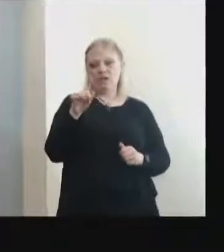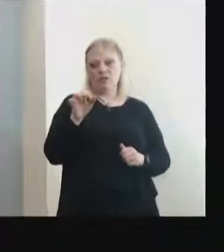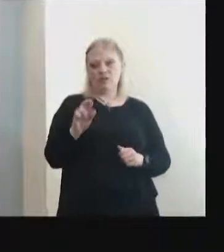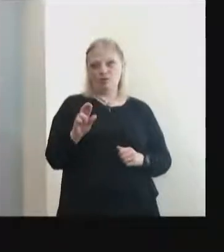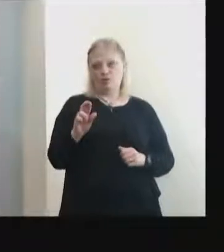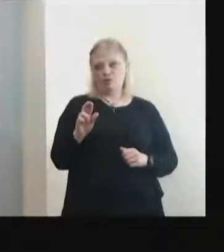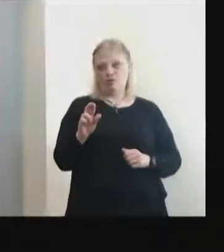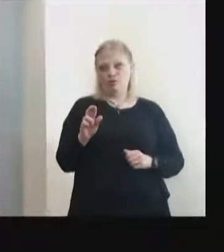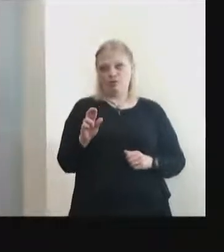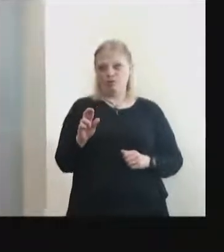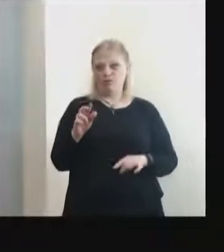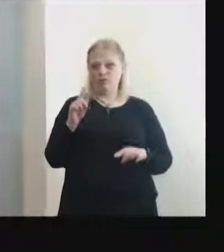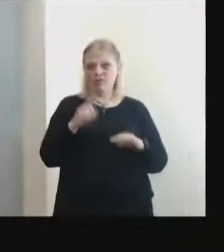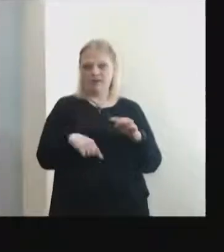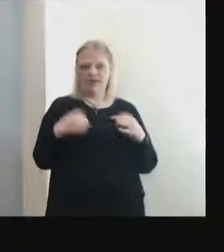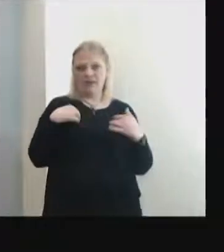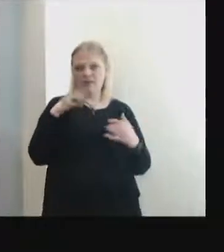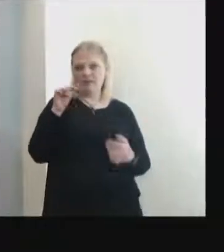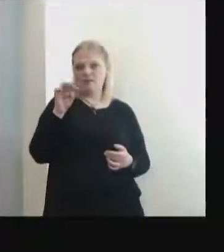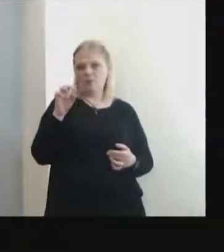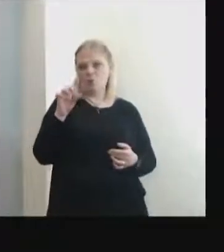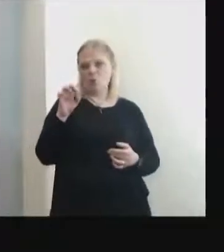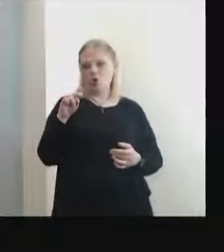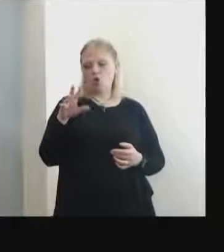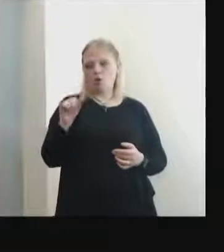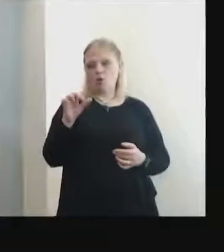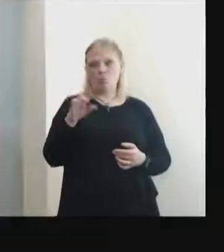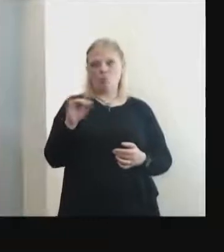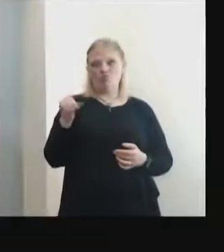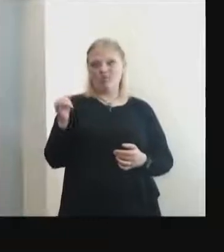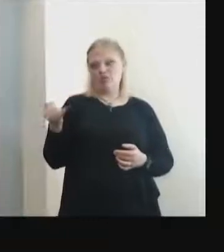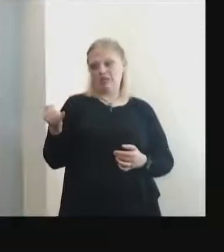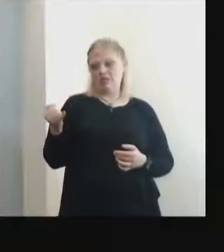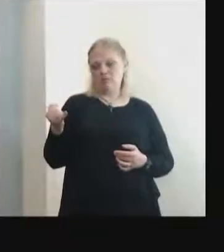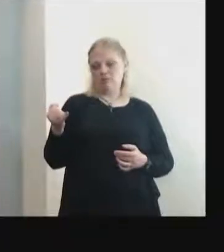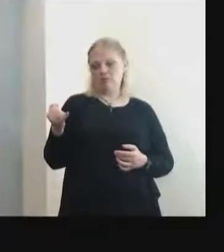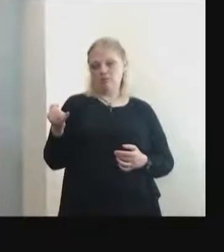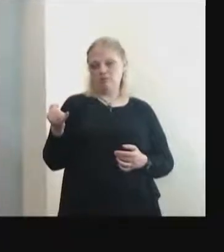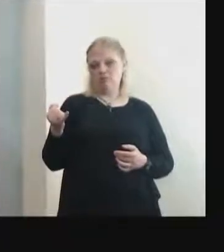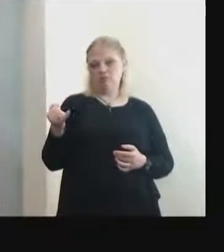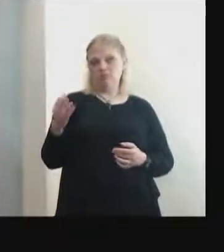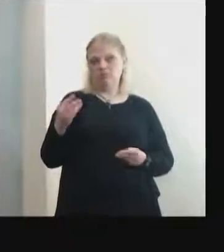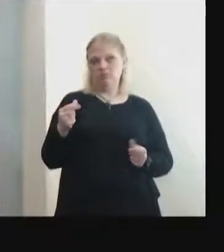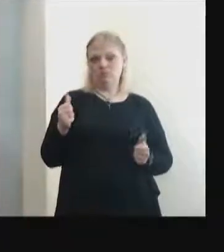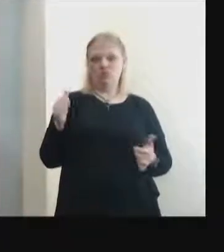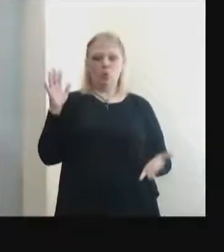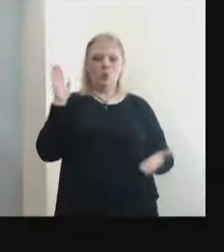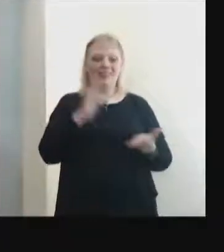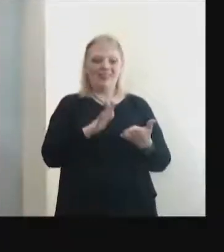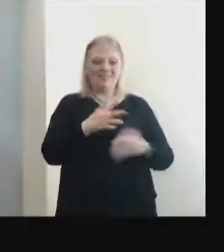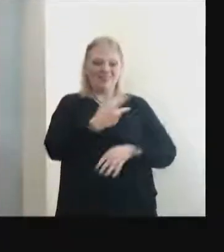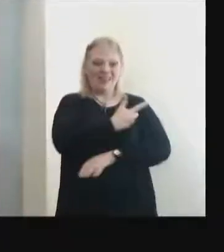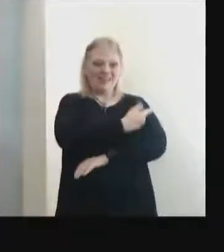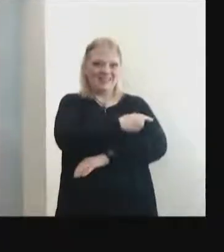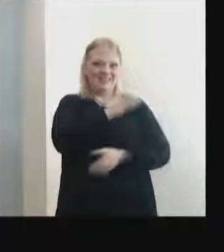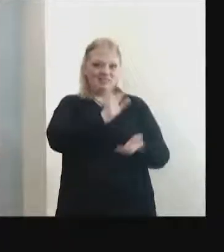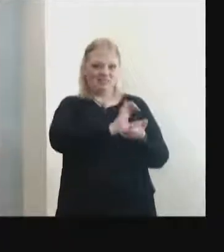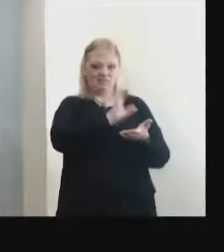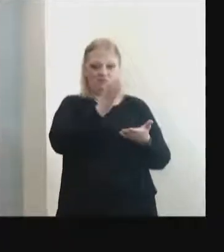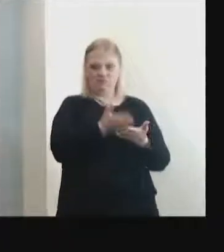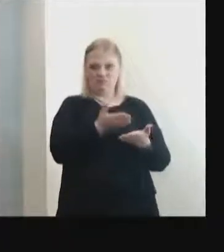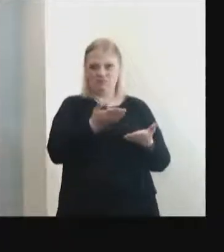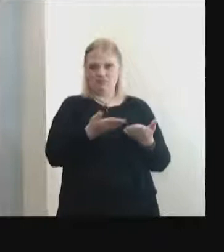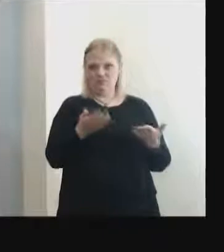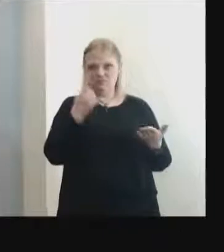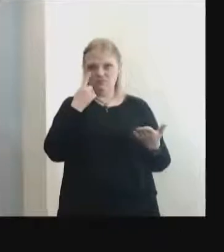they're not eligible to receive the Moderna or the Johnson & Johnson, so there are less vaccine of a supply